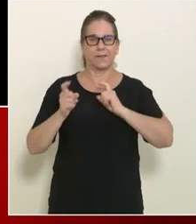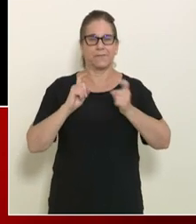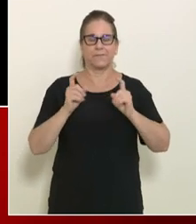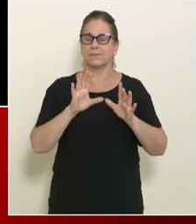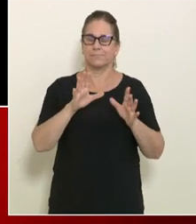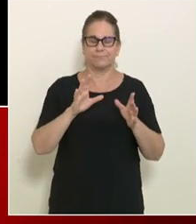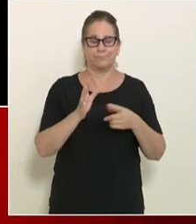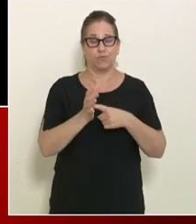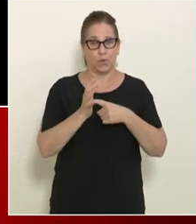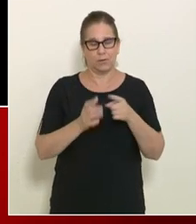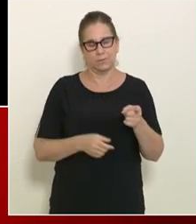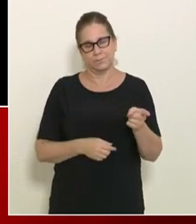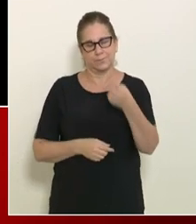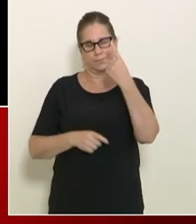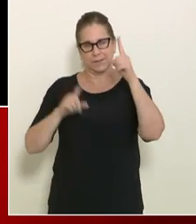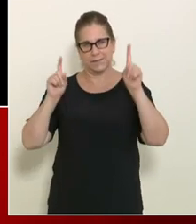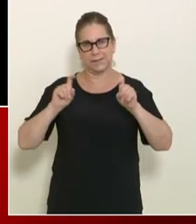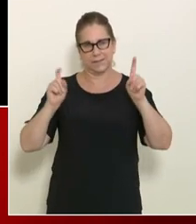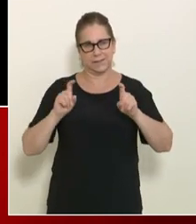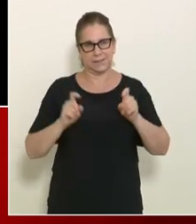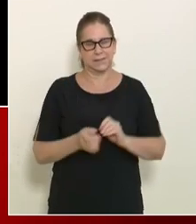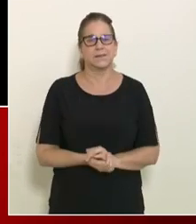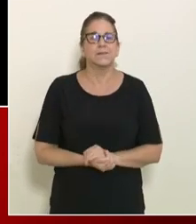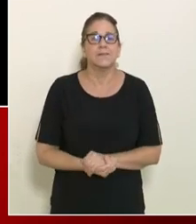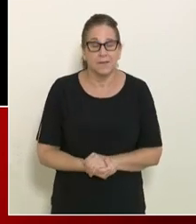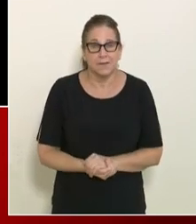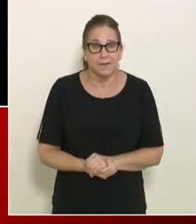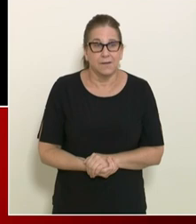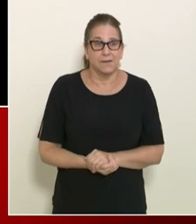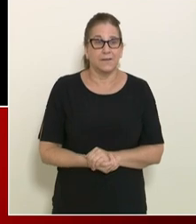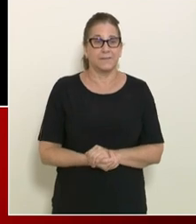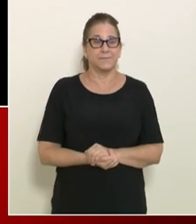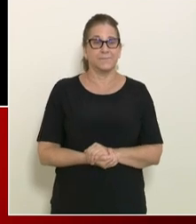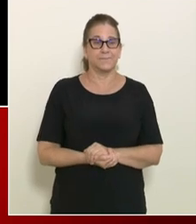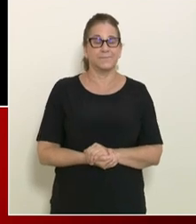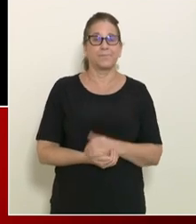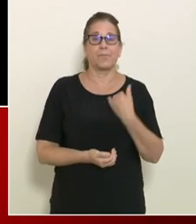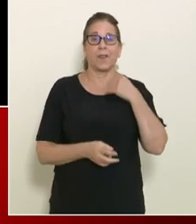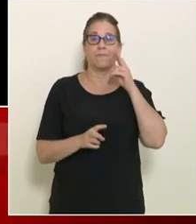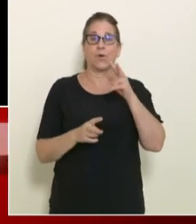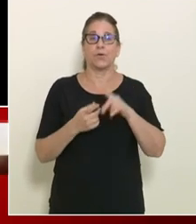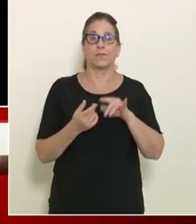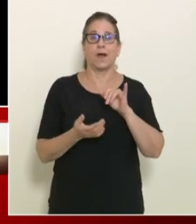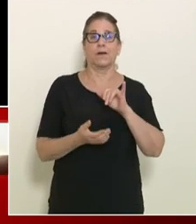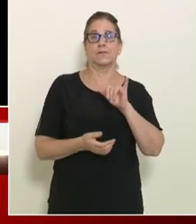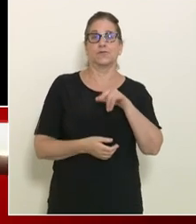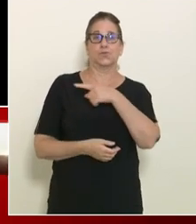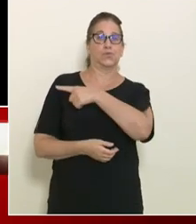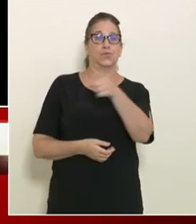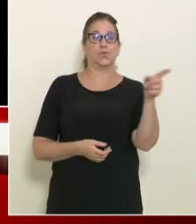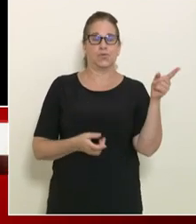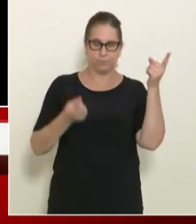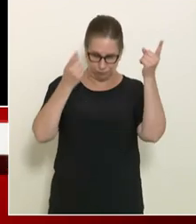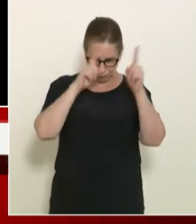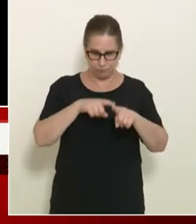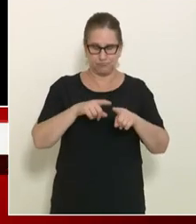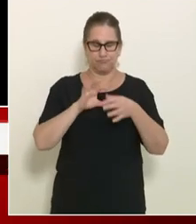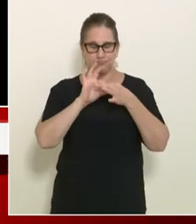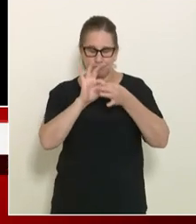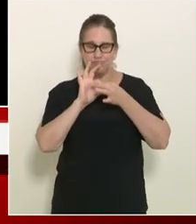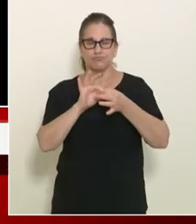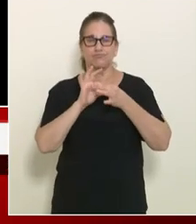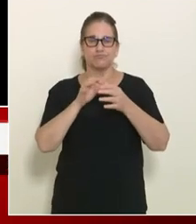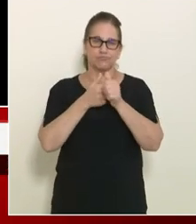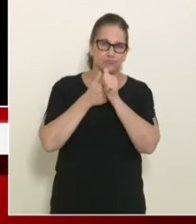providers are looking forward to complying with that. Further, Dr. Nesbitt